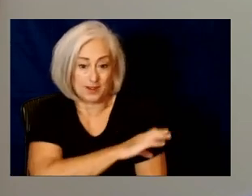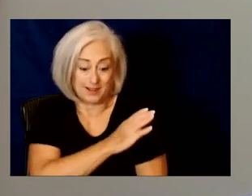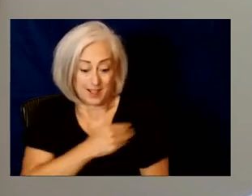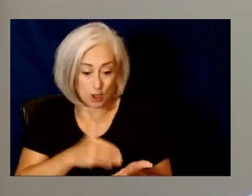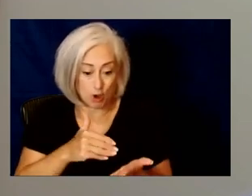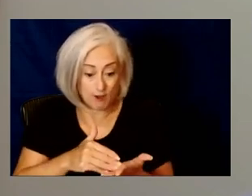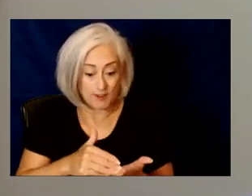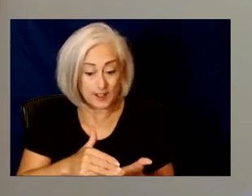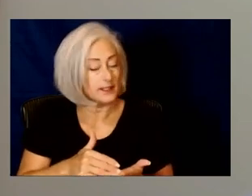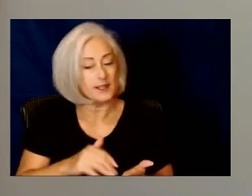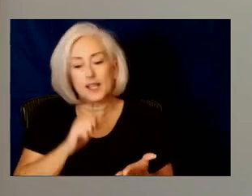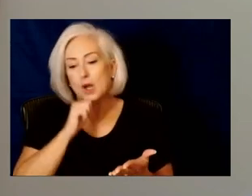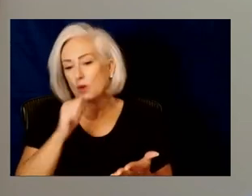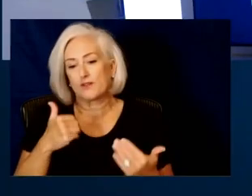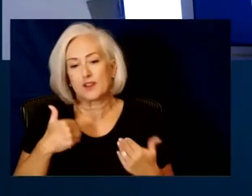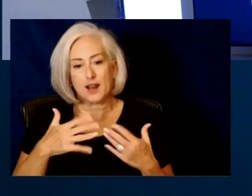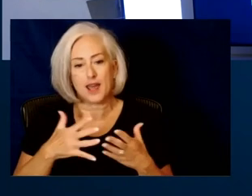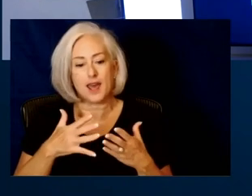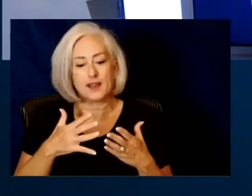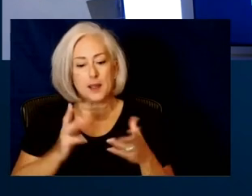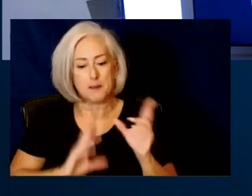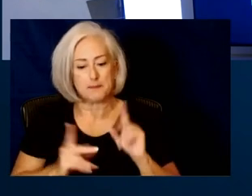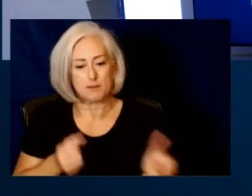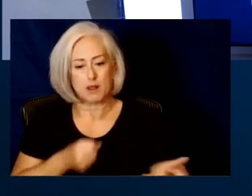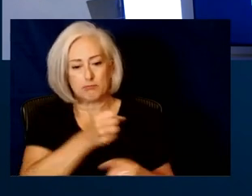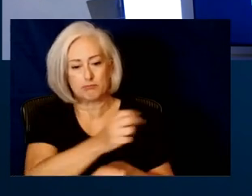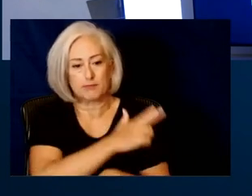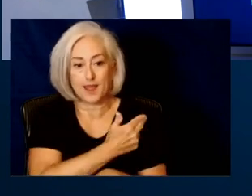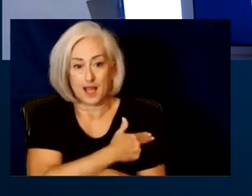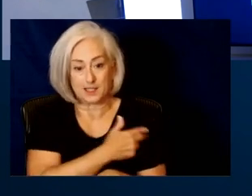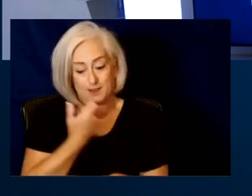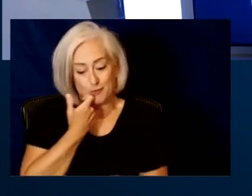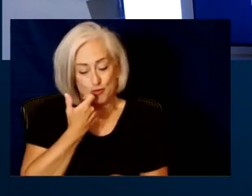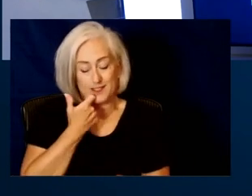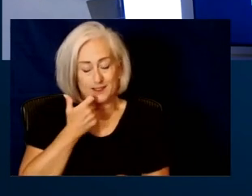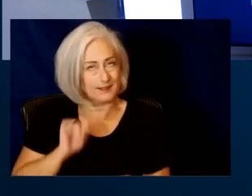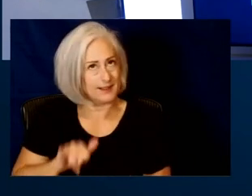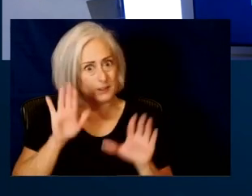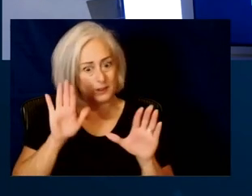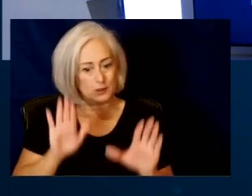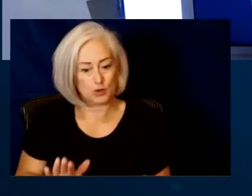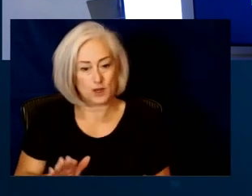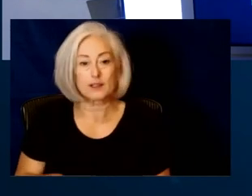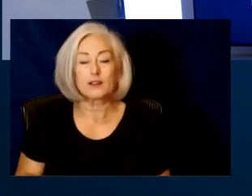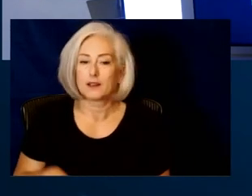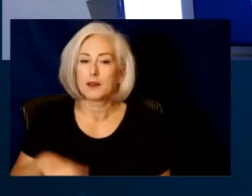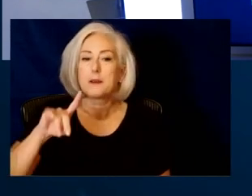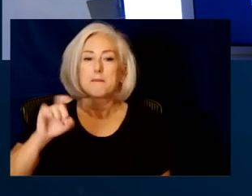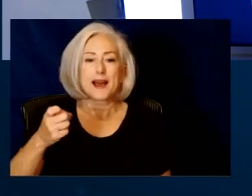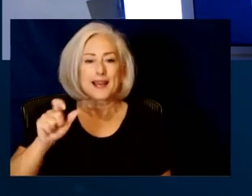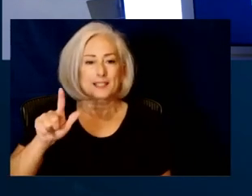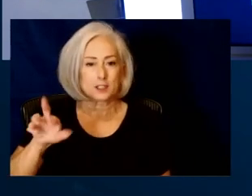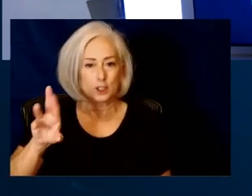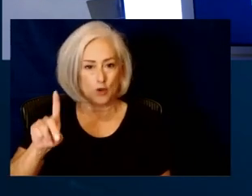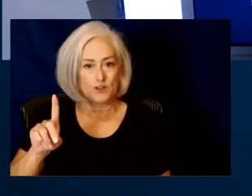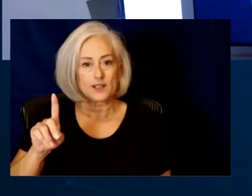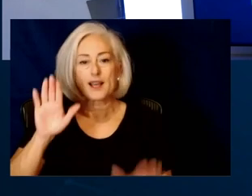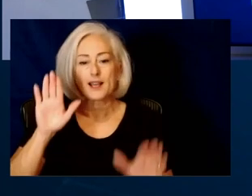we're very grateful for. Yeah, Paxlovid's been a game changer in this disease. Dr. Castro, you've been engaged in research around COVID throughout the